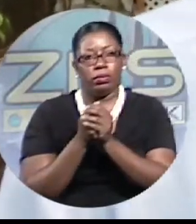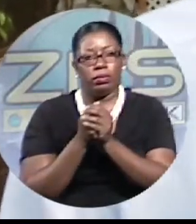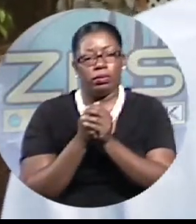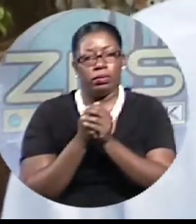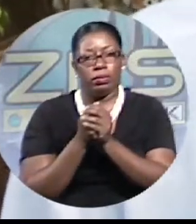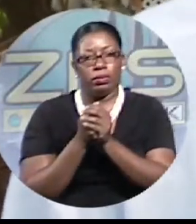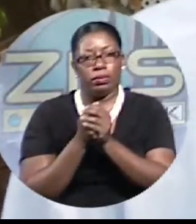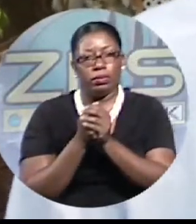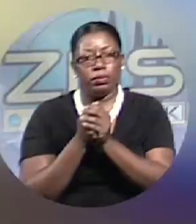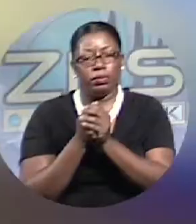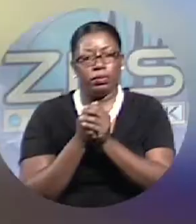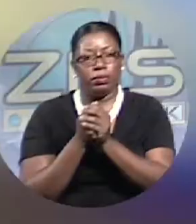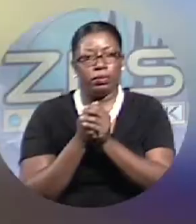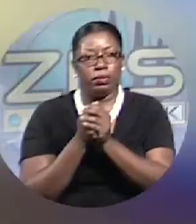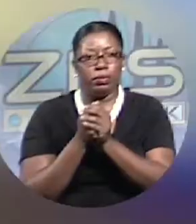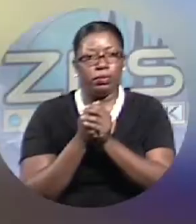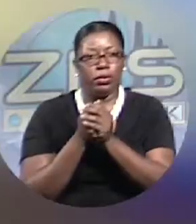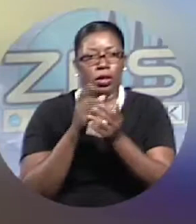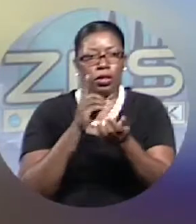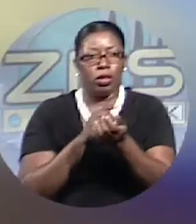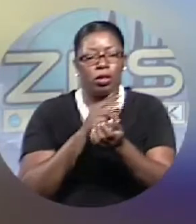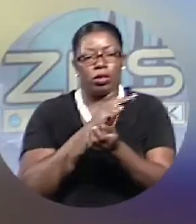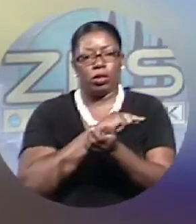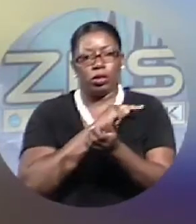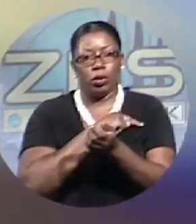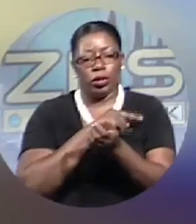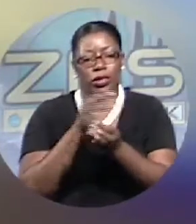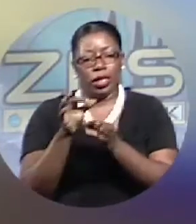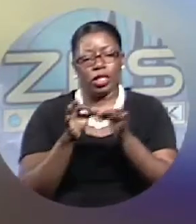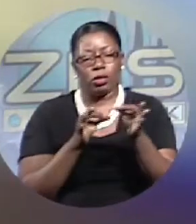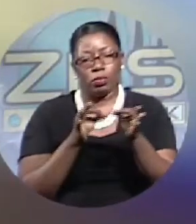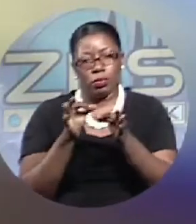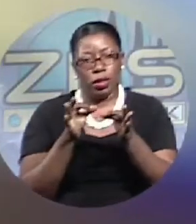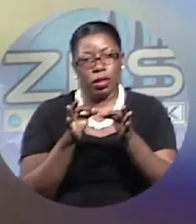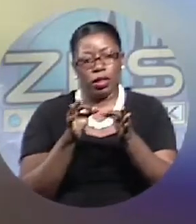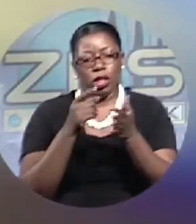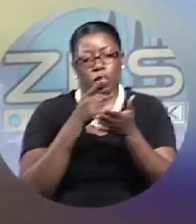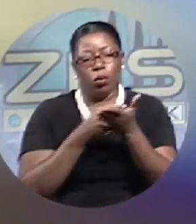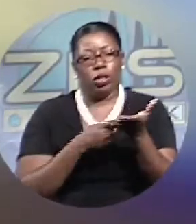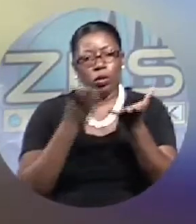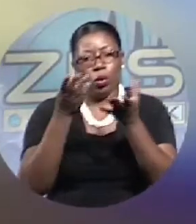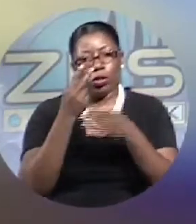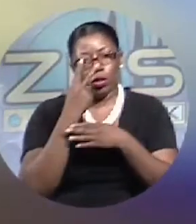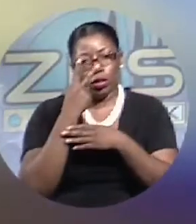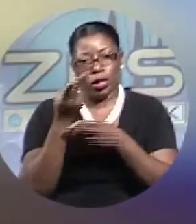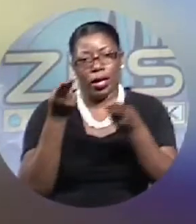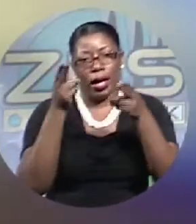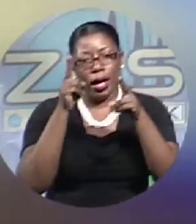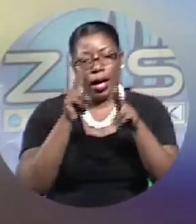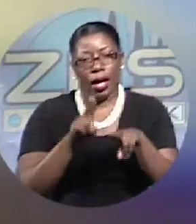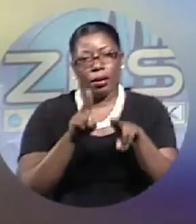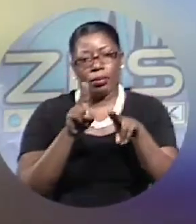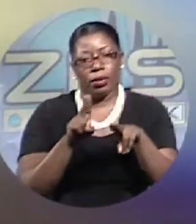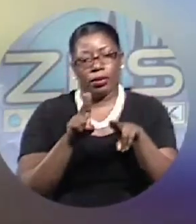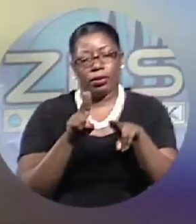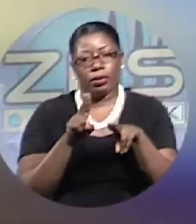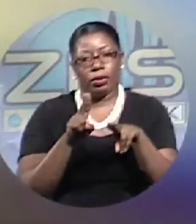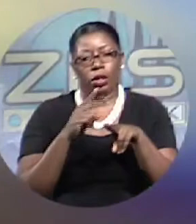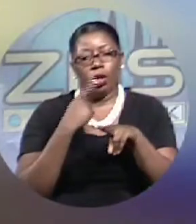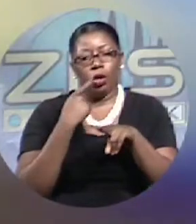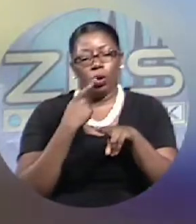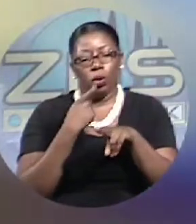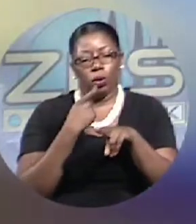their suggestions. Now, Dr. Nottage explains what he'd ideally like to see happen with those in the electronic monitoring